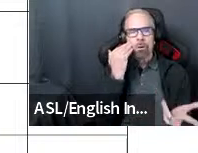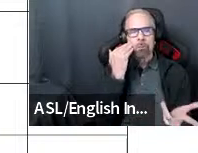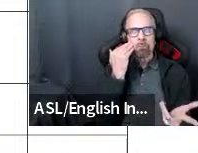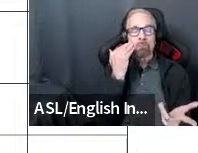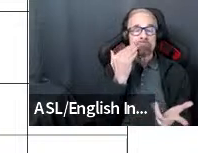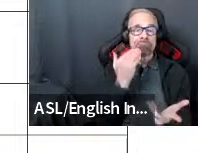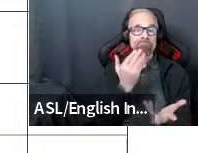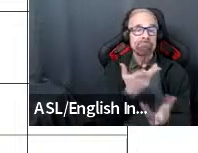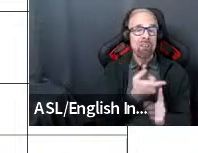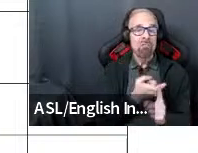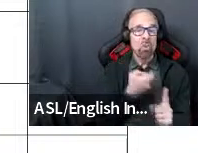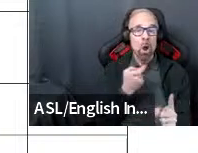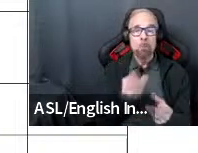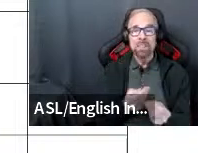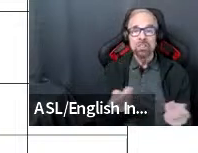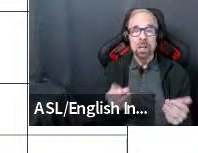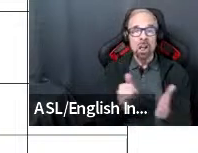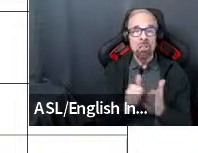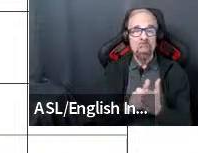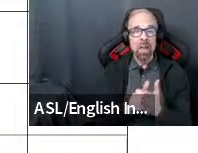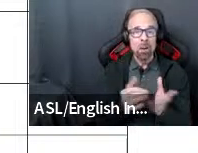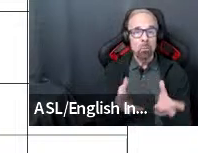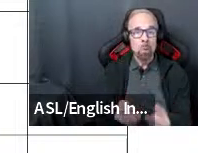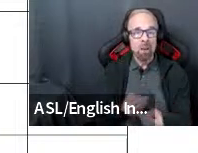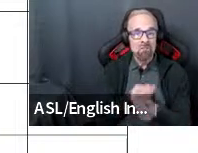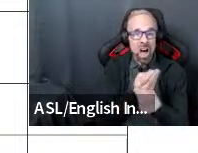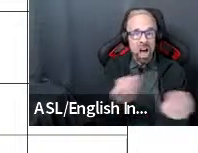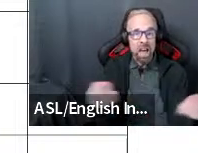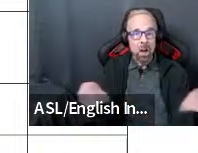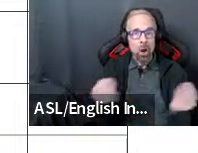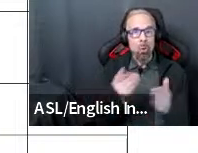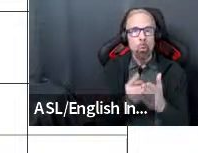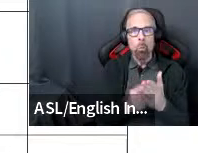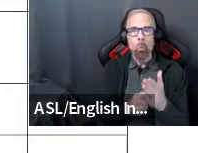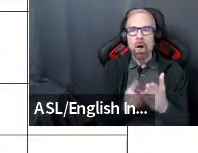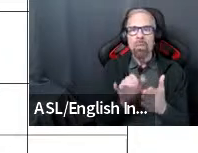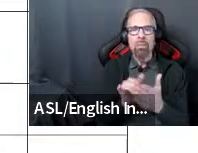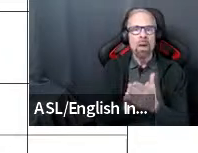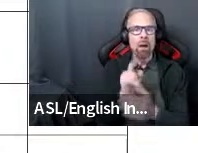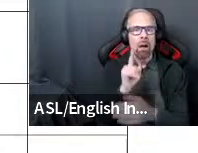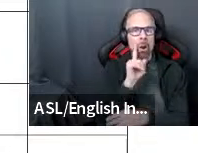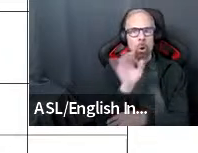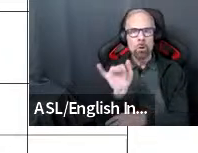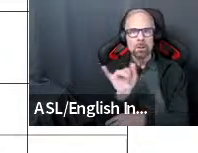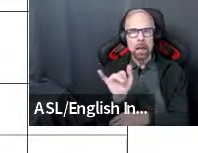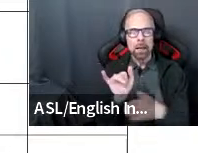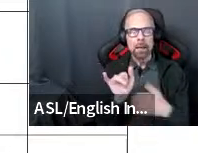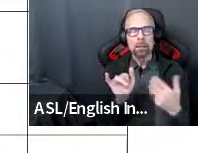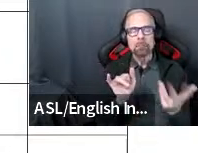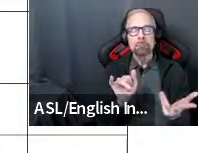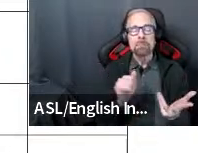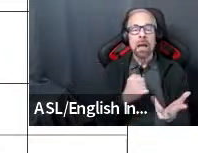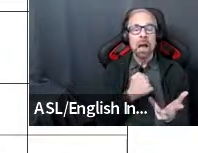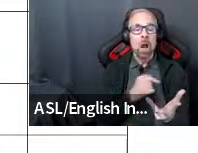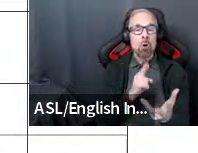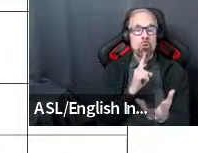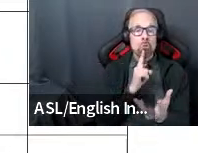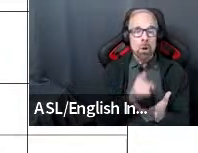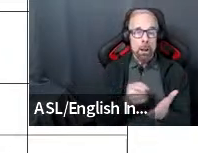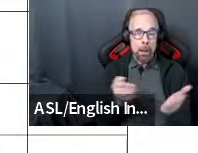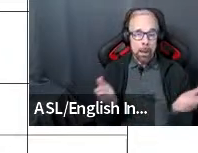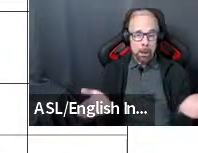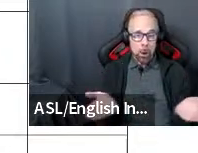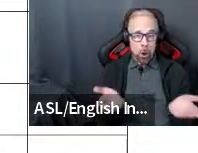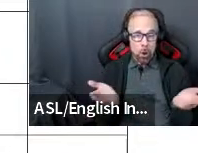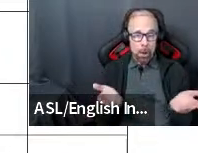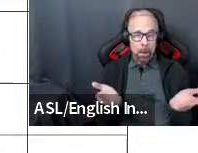from the materials that have been provided what those are like. And I would just really encourage, since